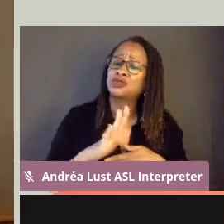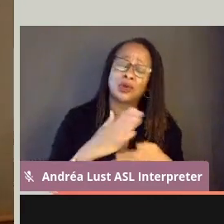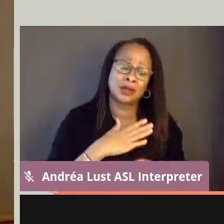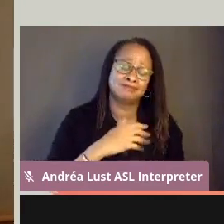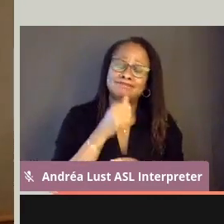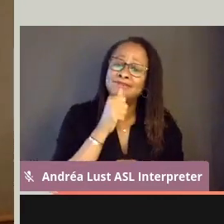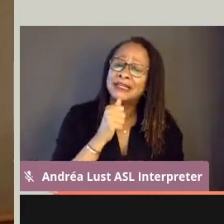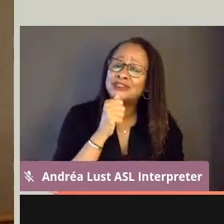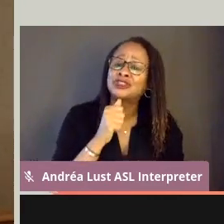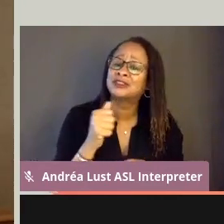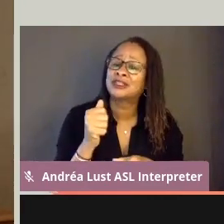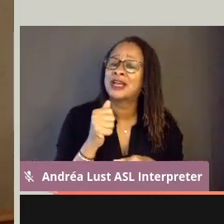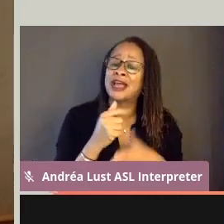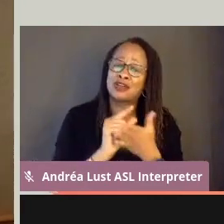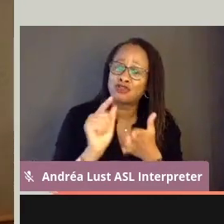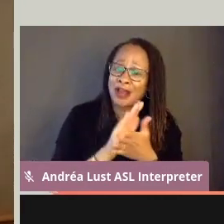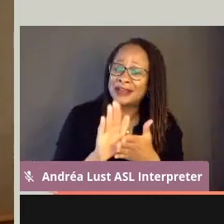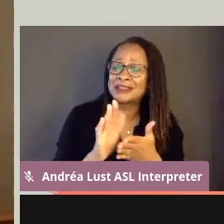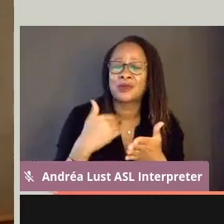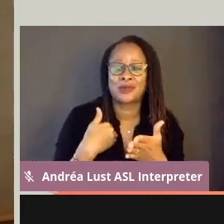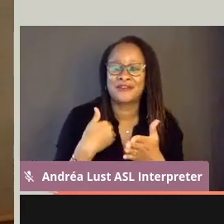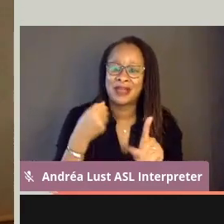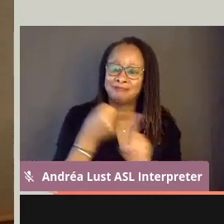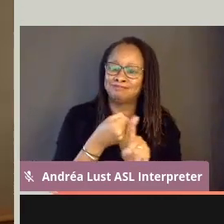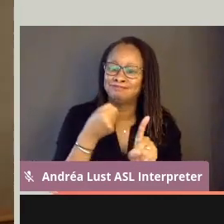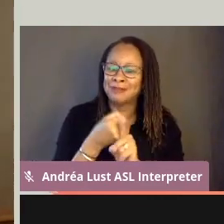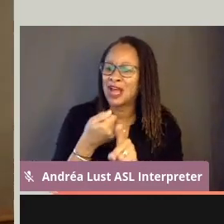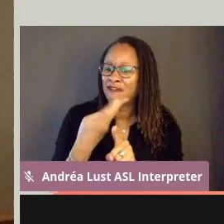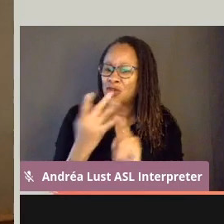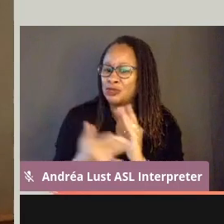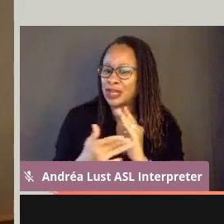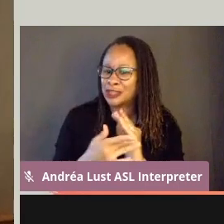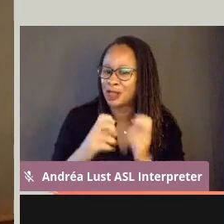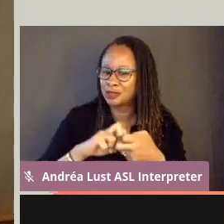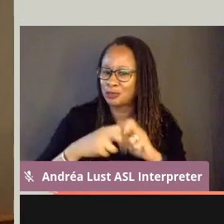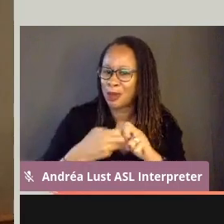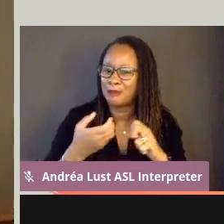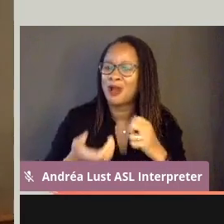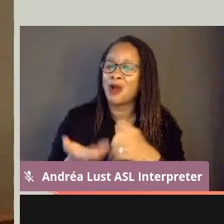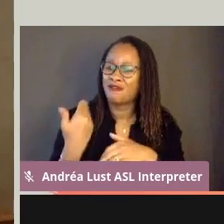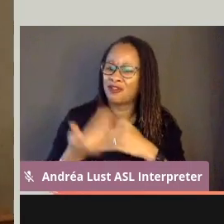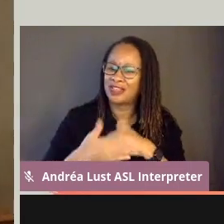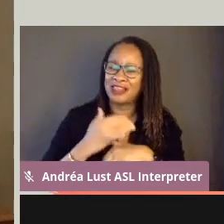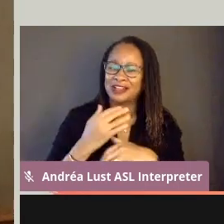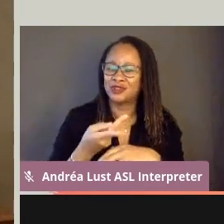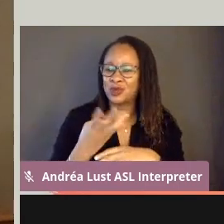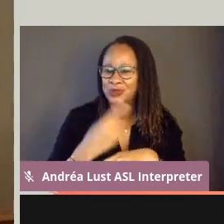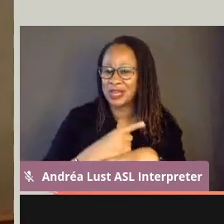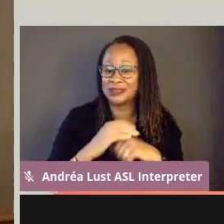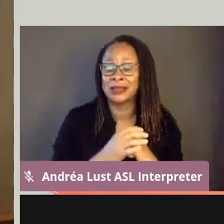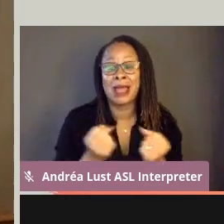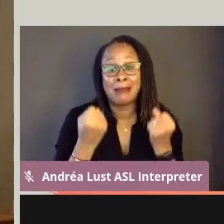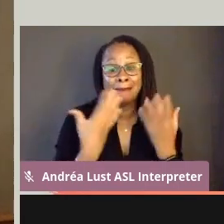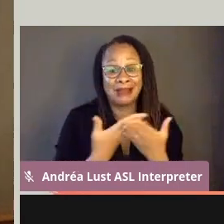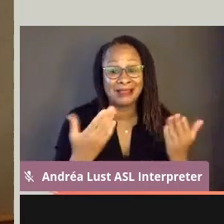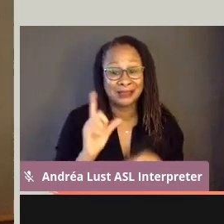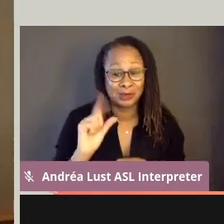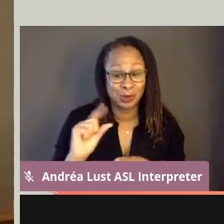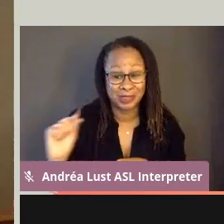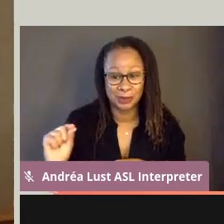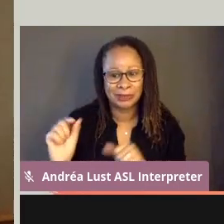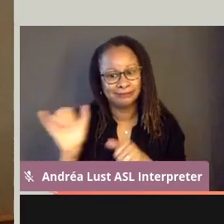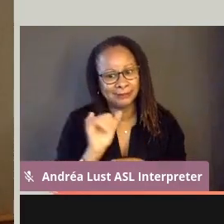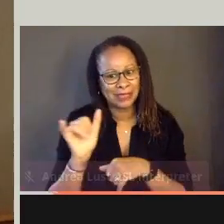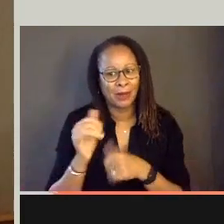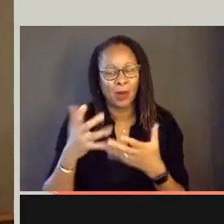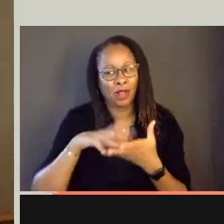we have hit a few technology bumps over the last few days. As with many things in 2020, we're all learning and adapting as we